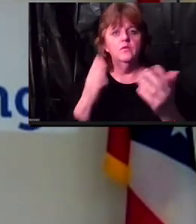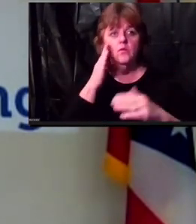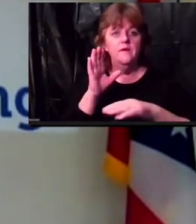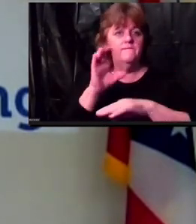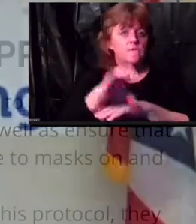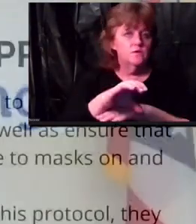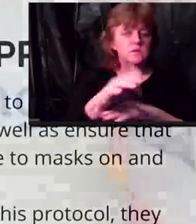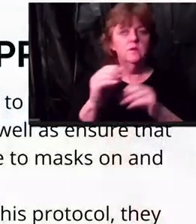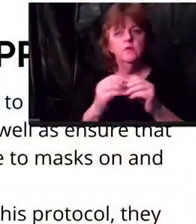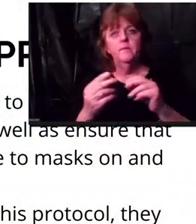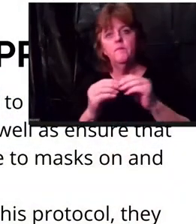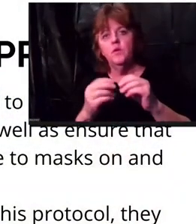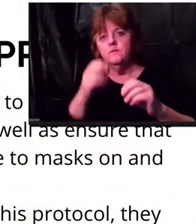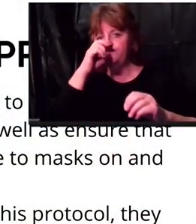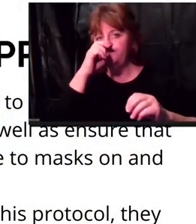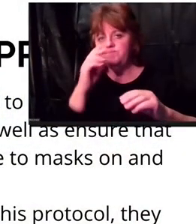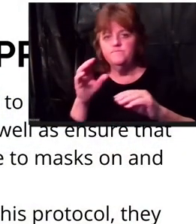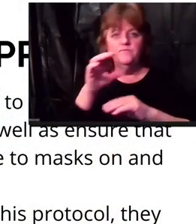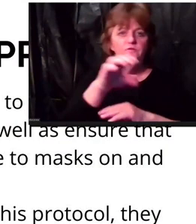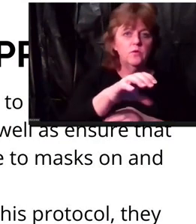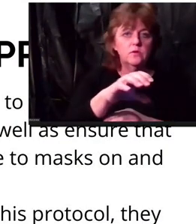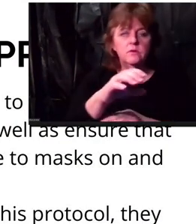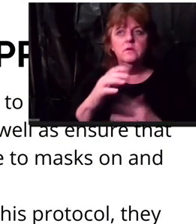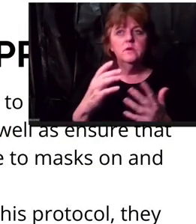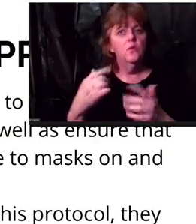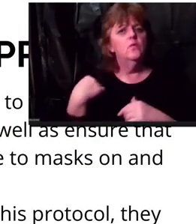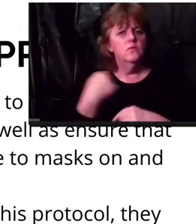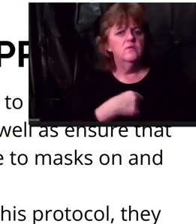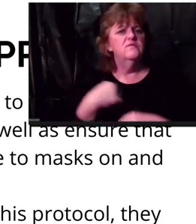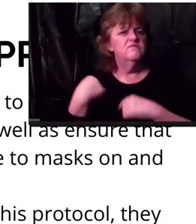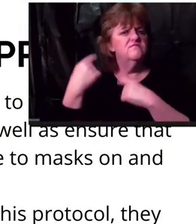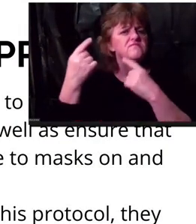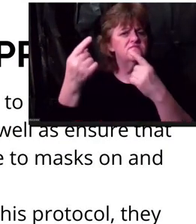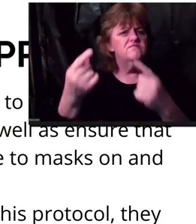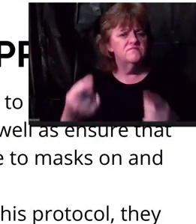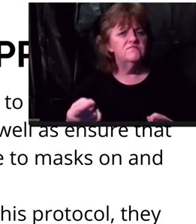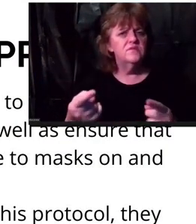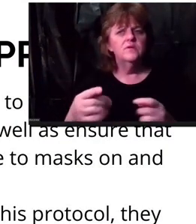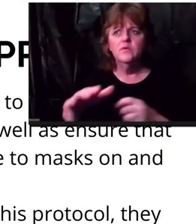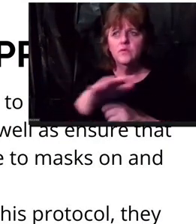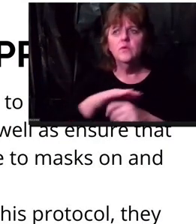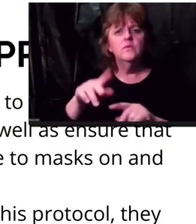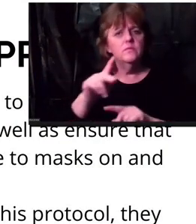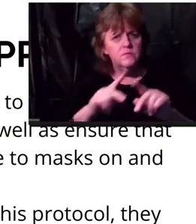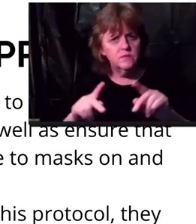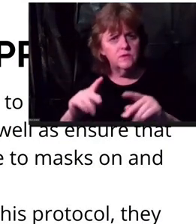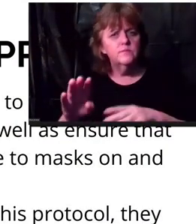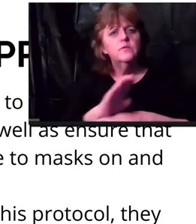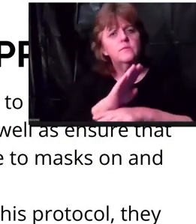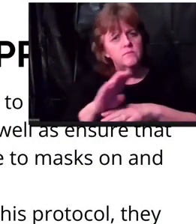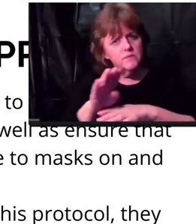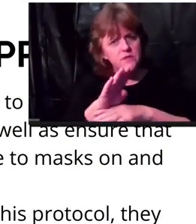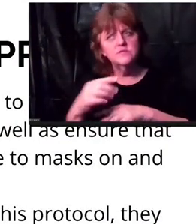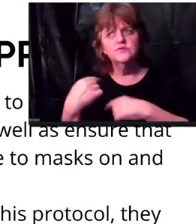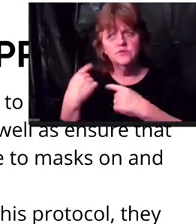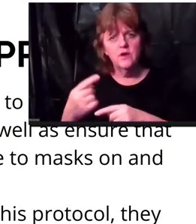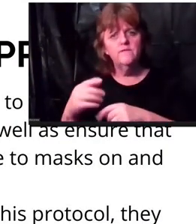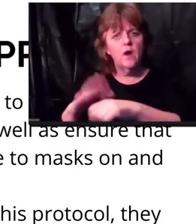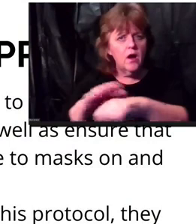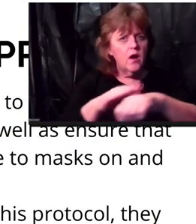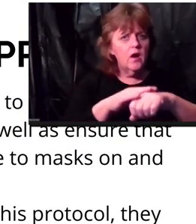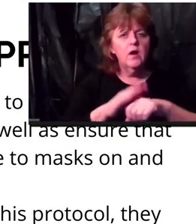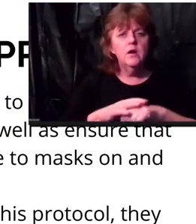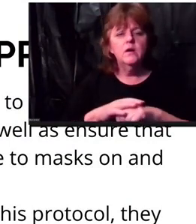our enforcement. That's not something new. We've been trying to do more with our local residents and the businesses. And so what does